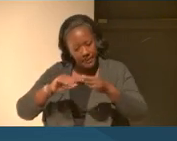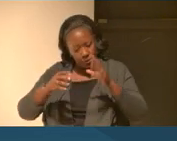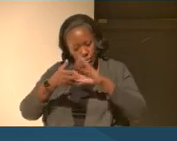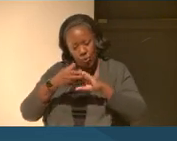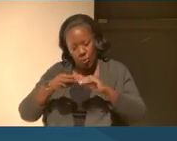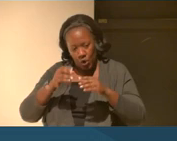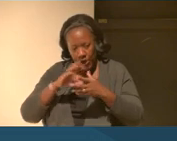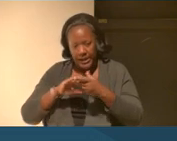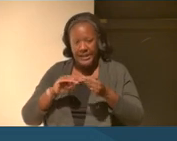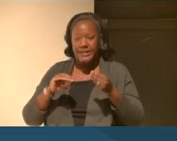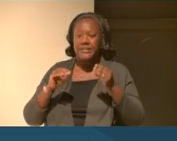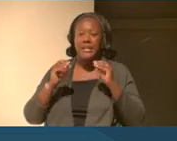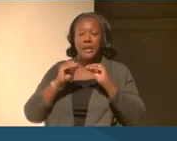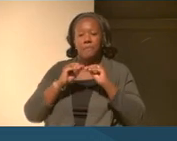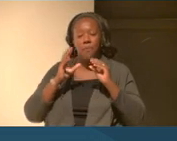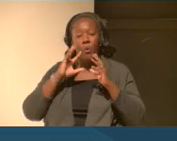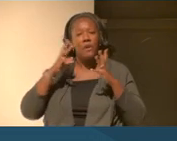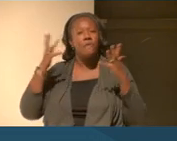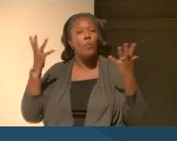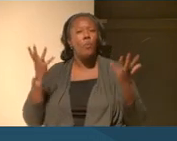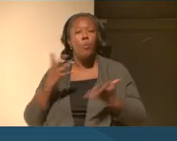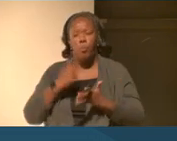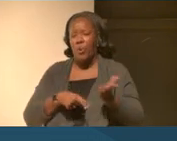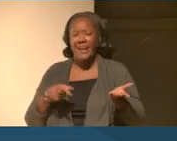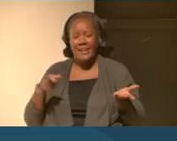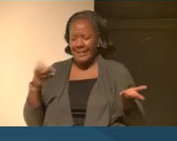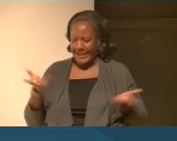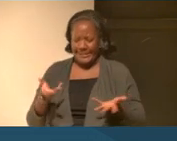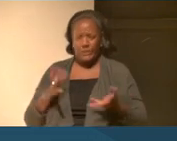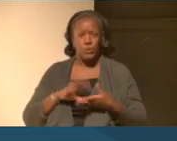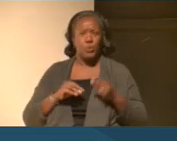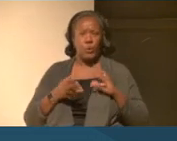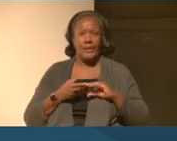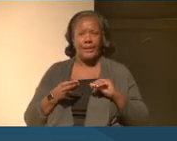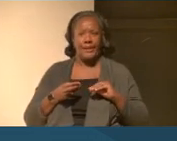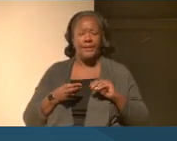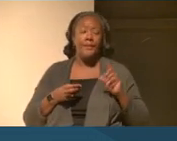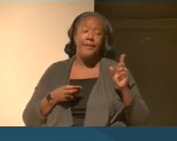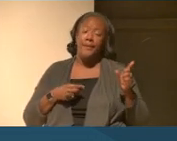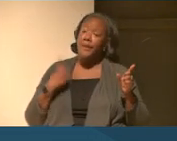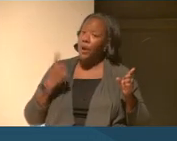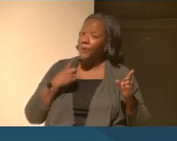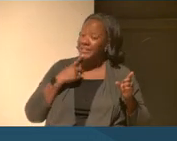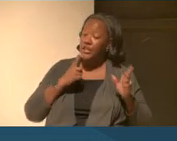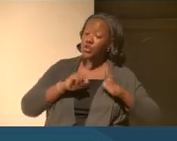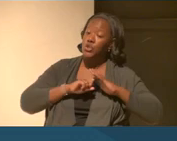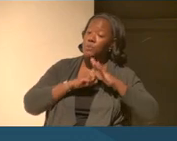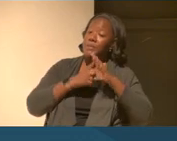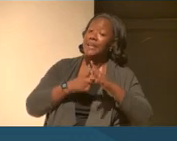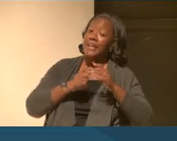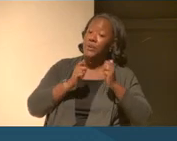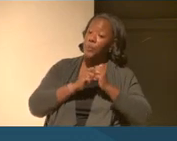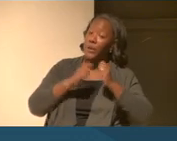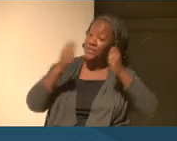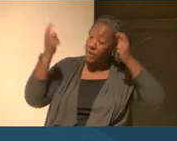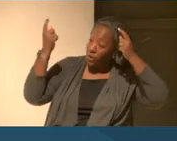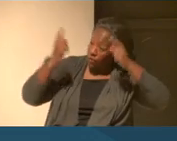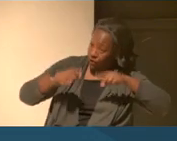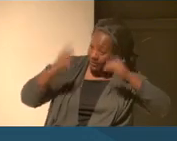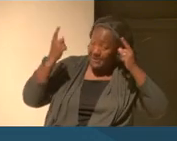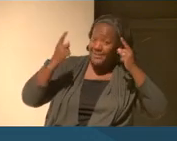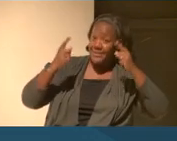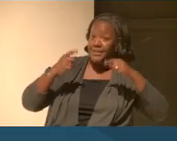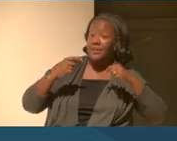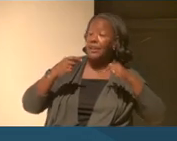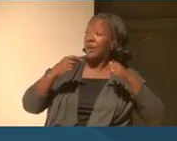of anatomical sense. What is a story? And he always says that you begin with agreement. So you begin with, if